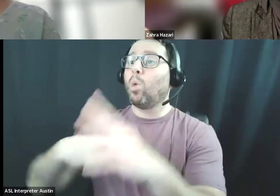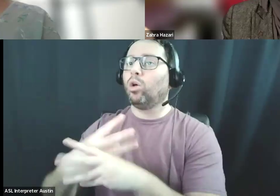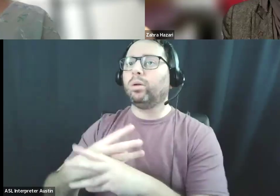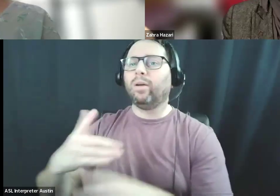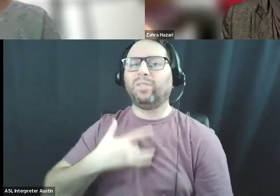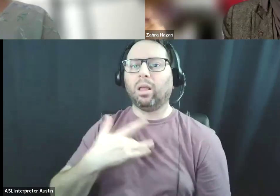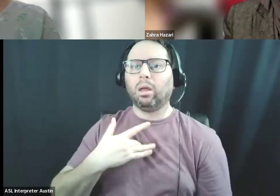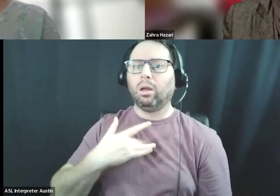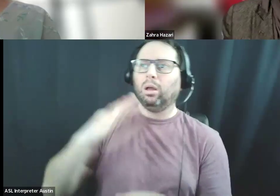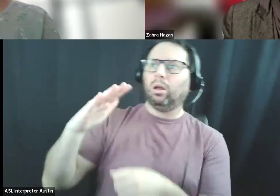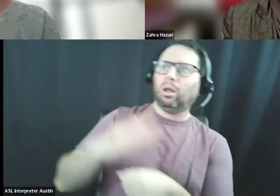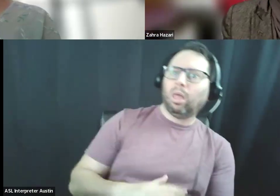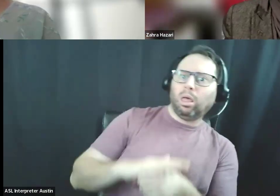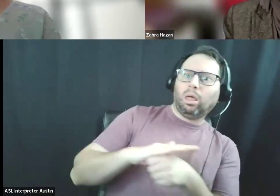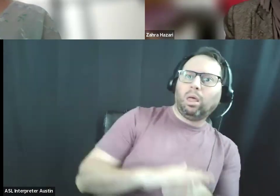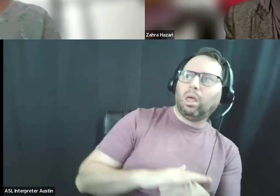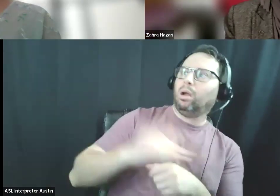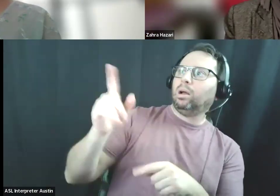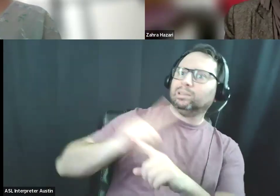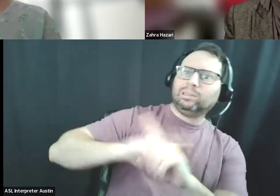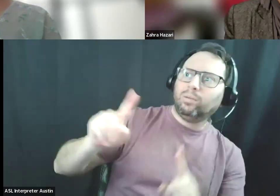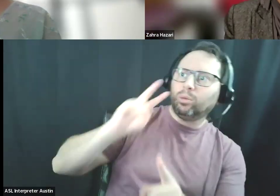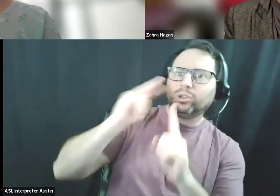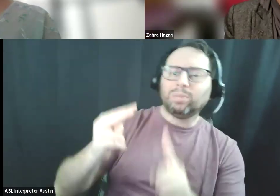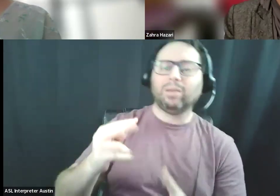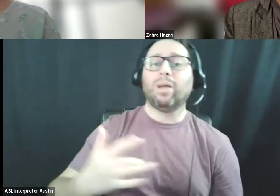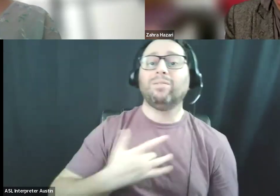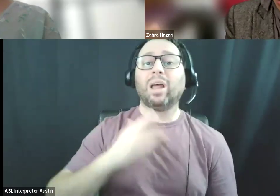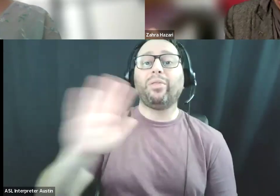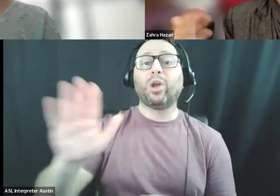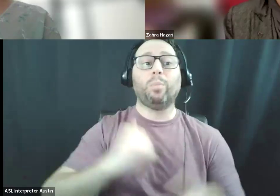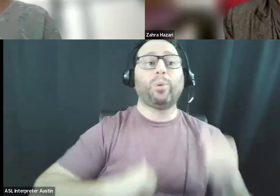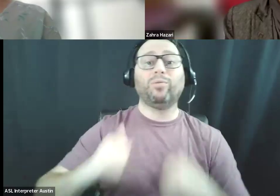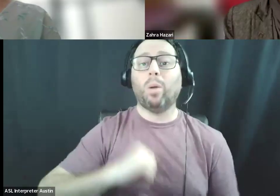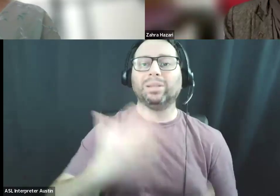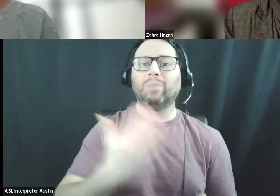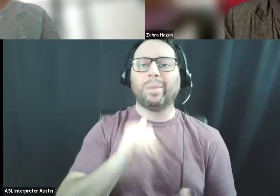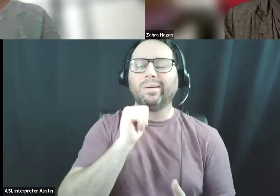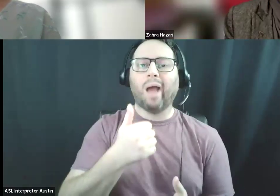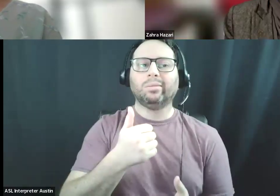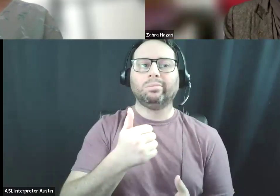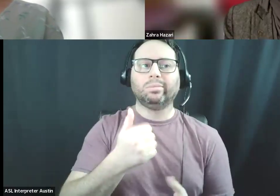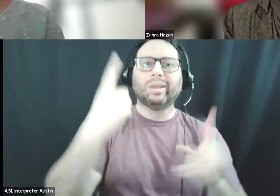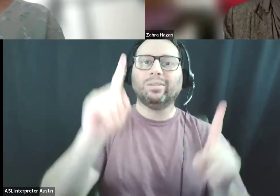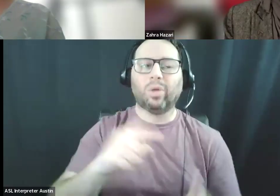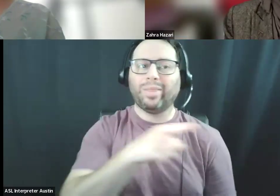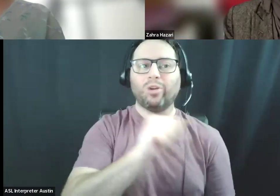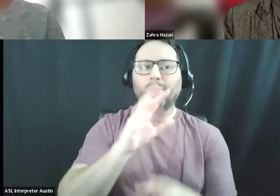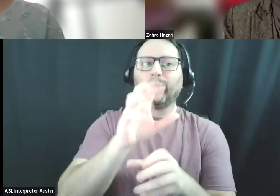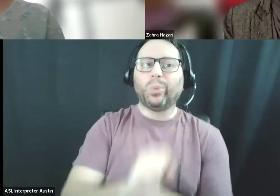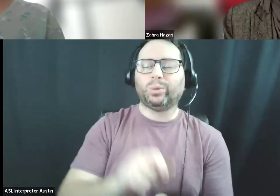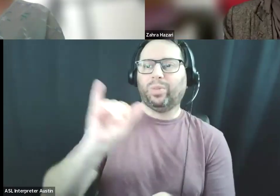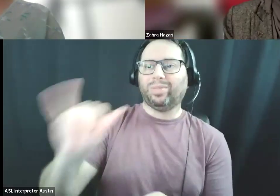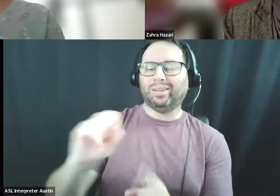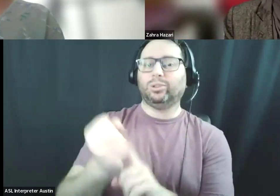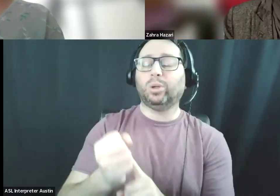on, you know, certain types of performances that they're not used to, right? And the way in which